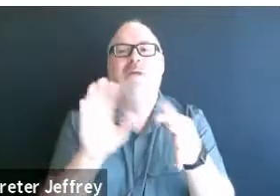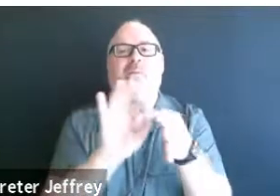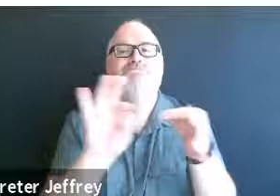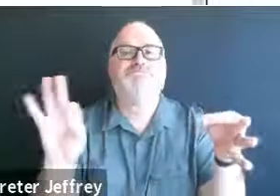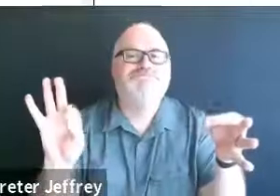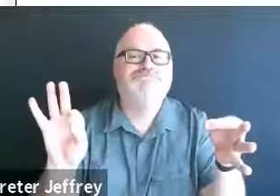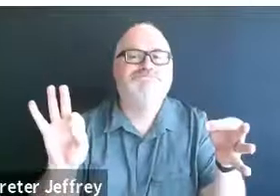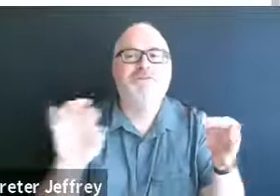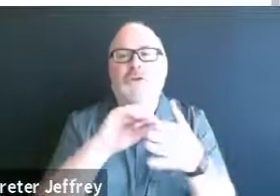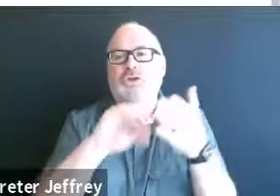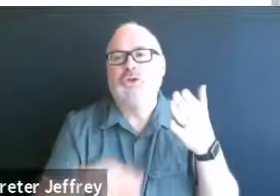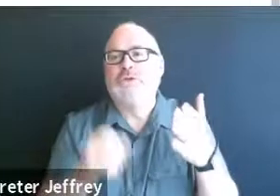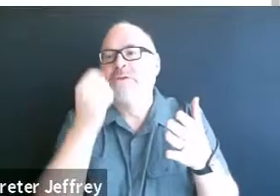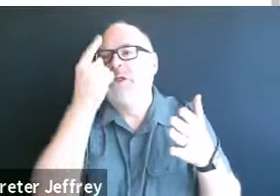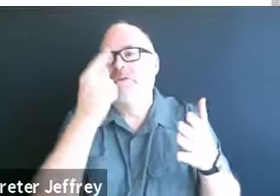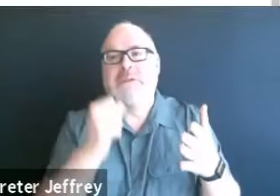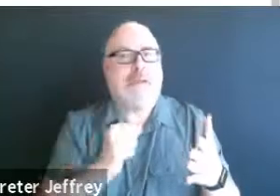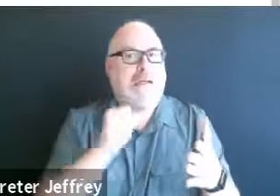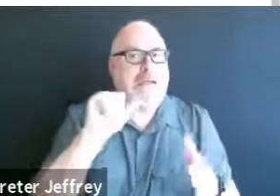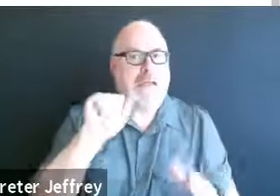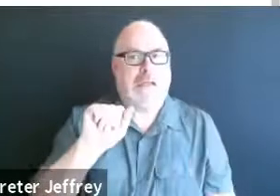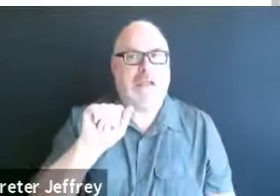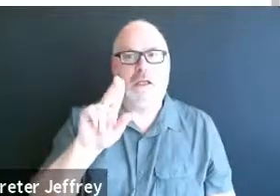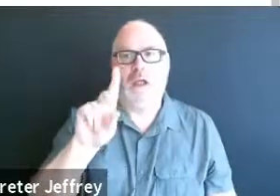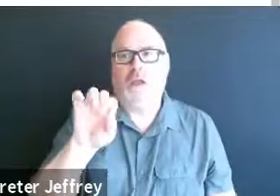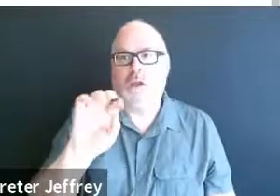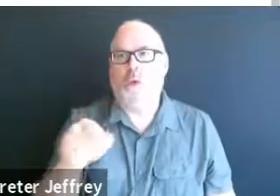context for your students.